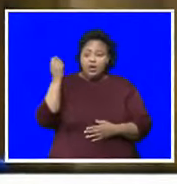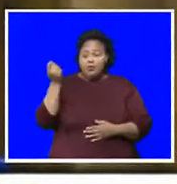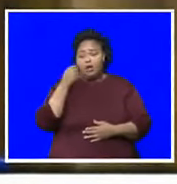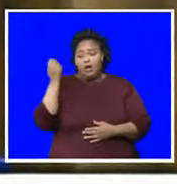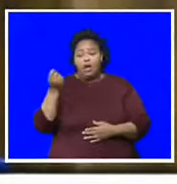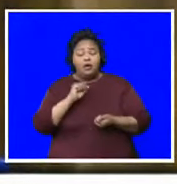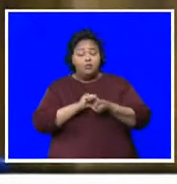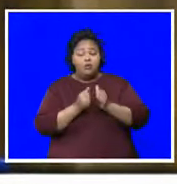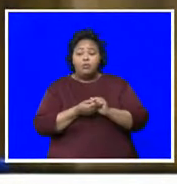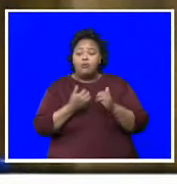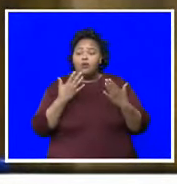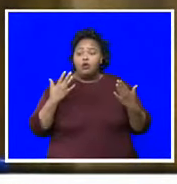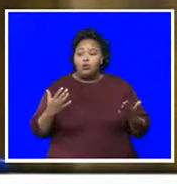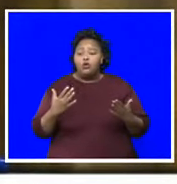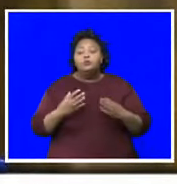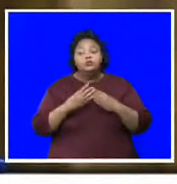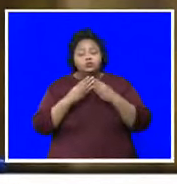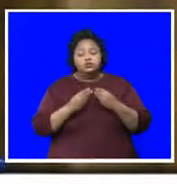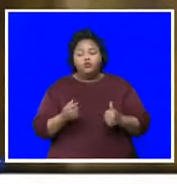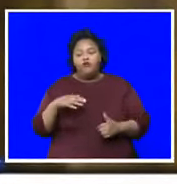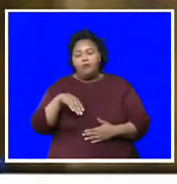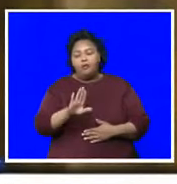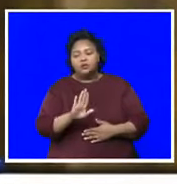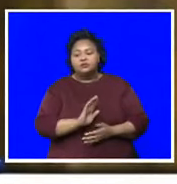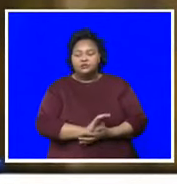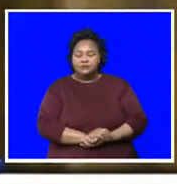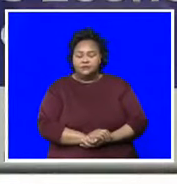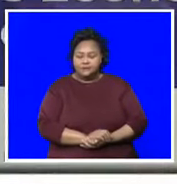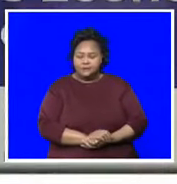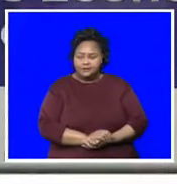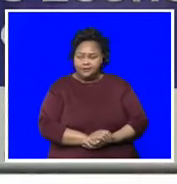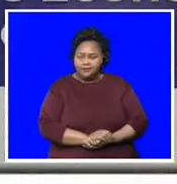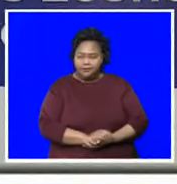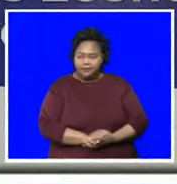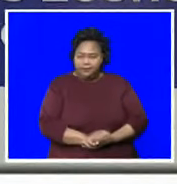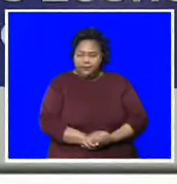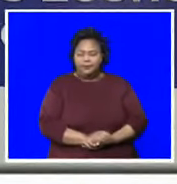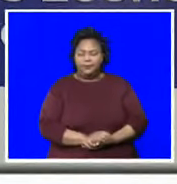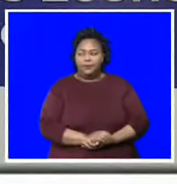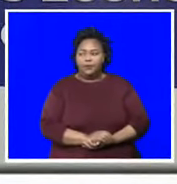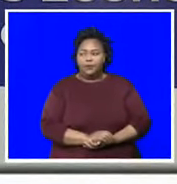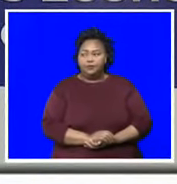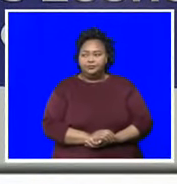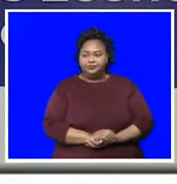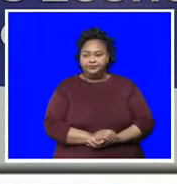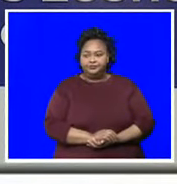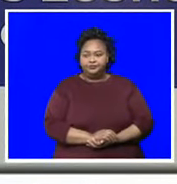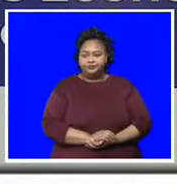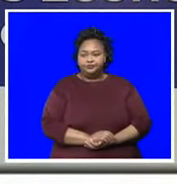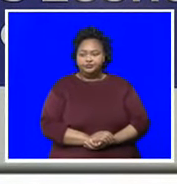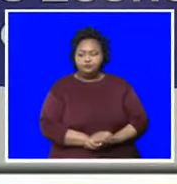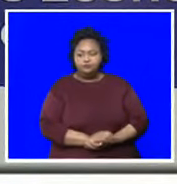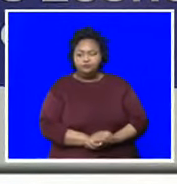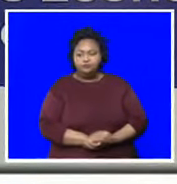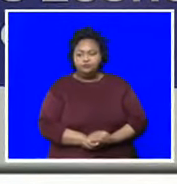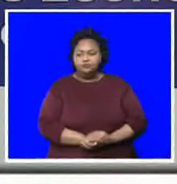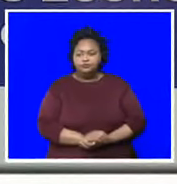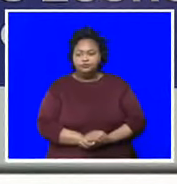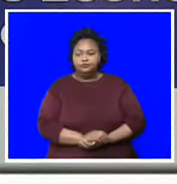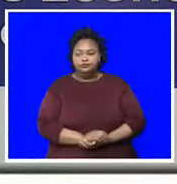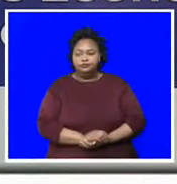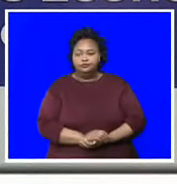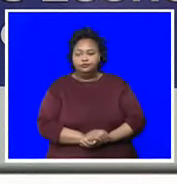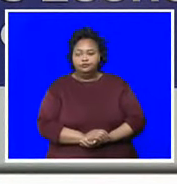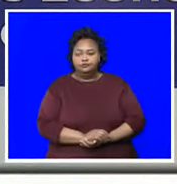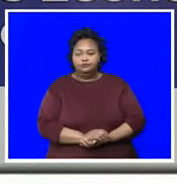of the challenges yet to be addressed under this partnership. So we are escalating our assistance to the Japanese